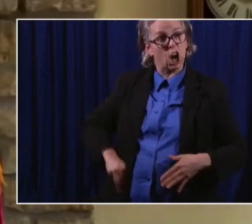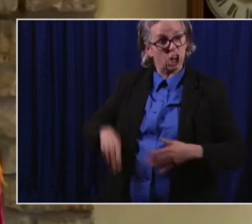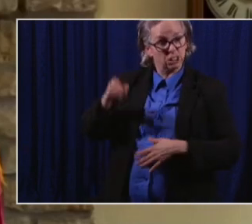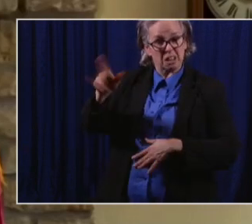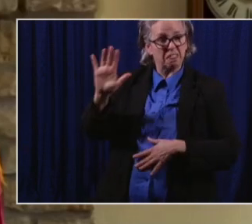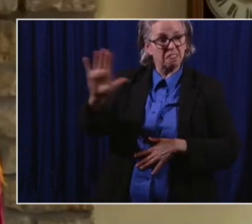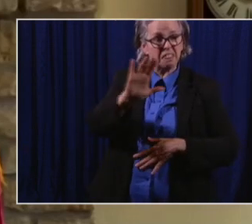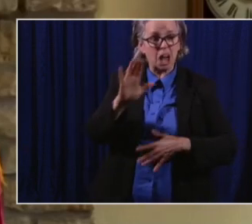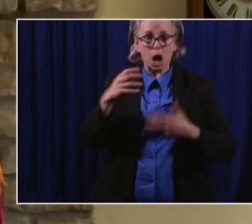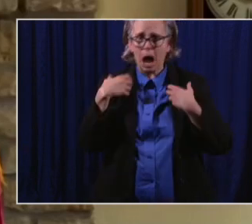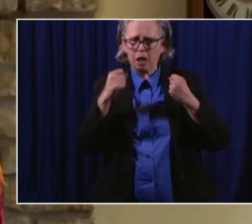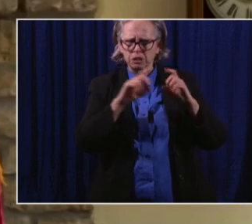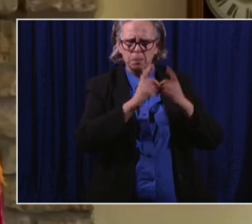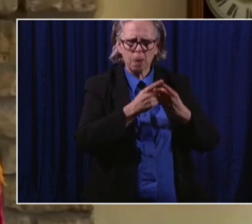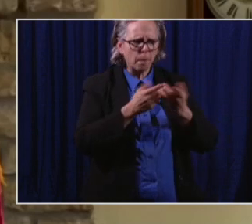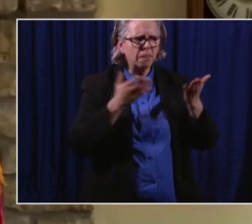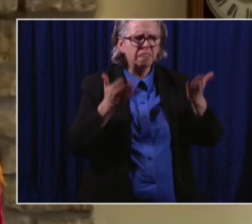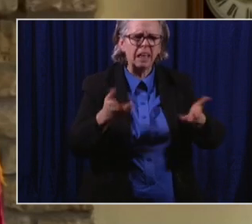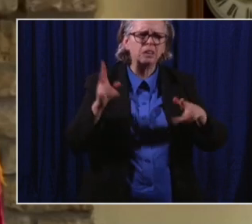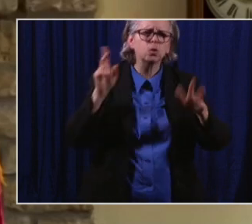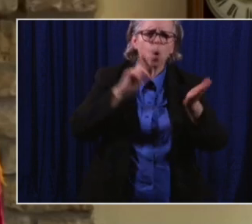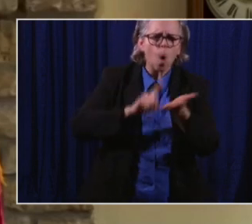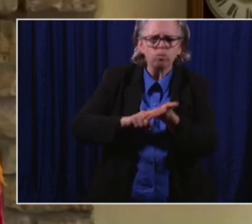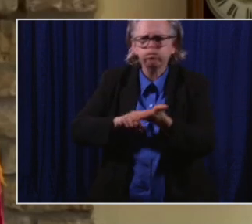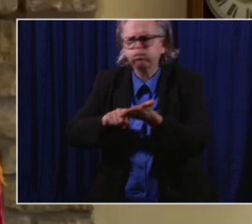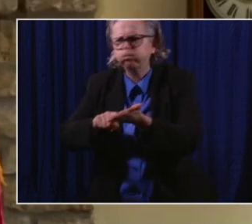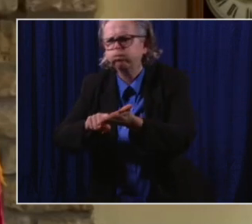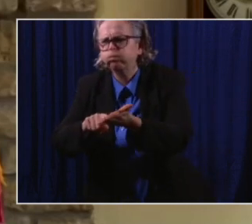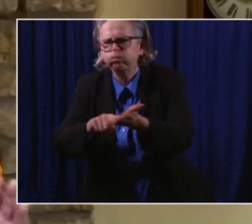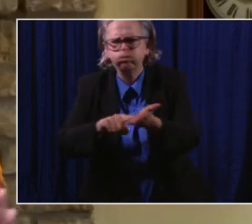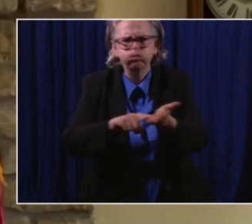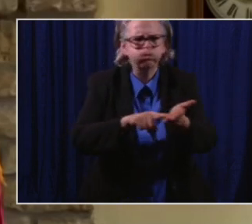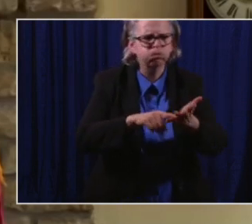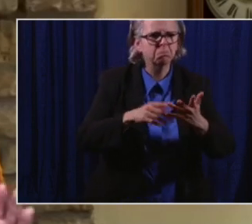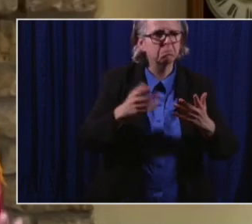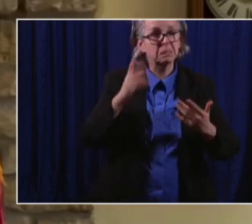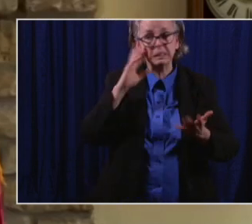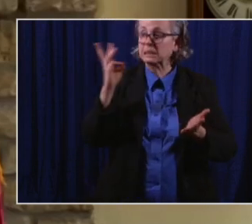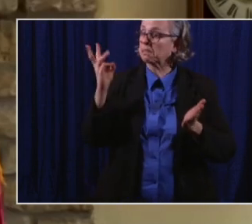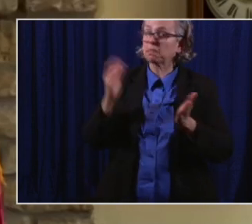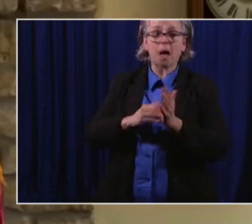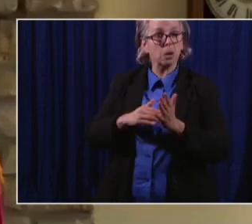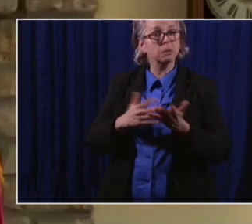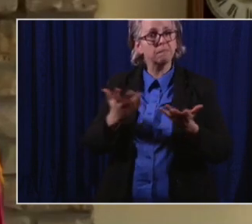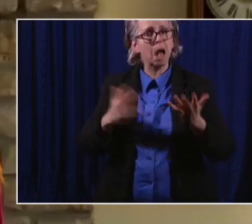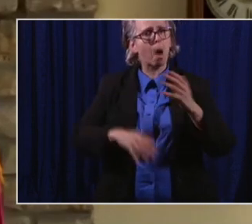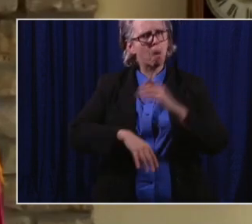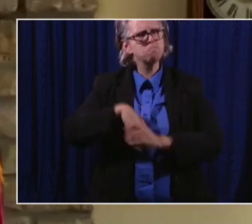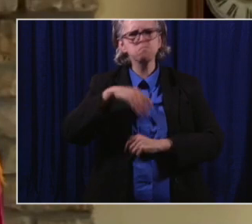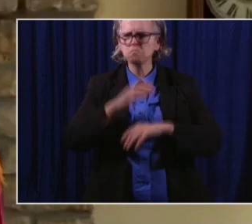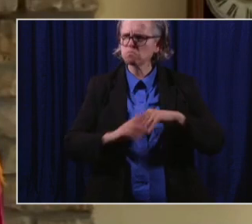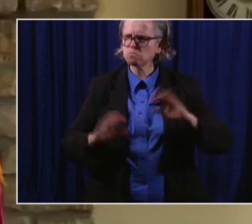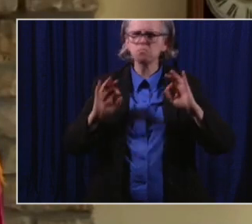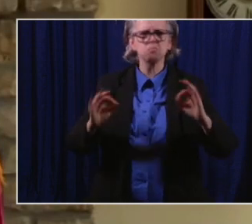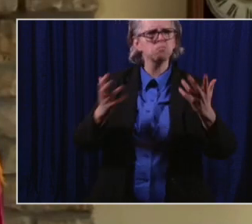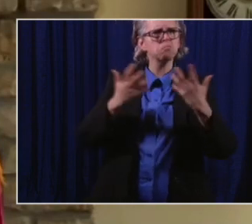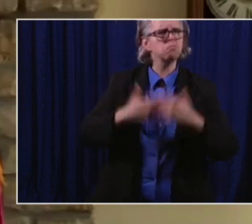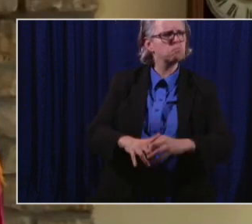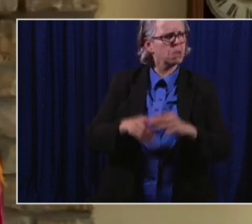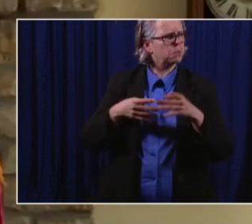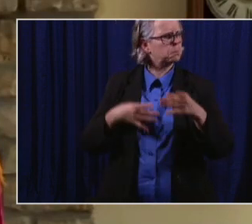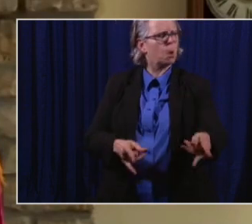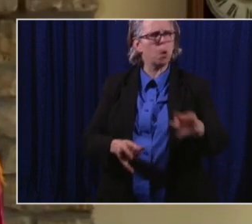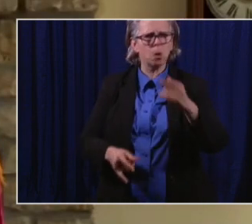contact them. So we started with 6,000. It just, we felt fairly safe with that. And we figured